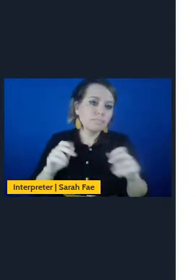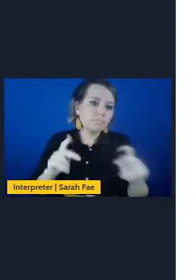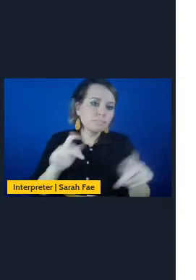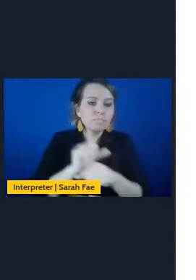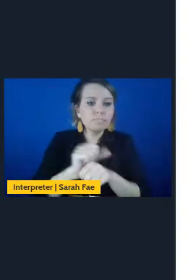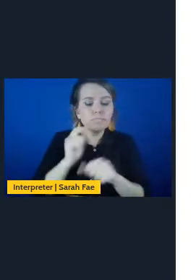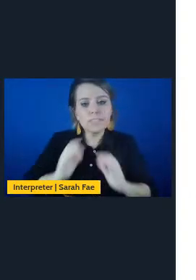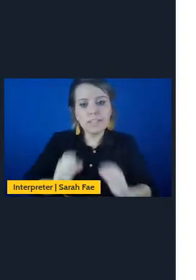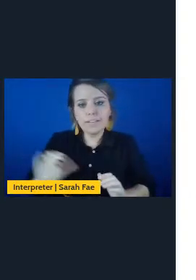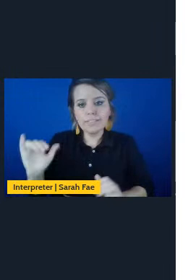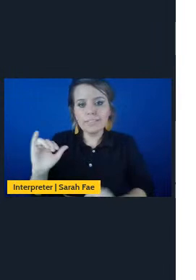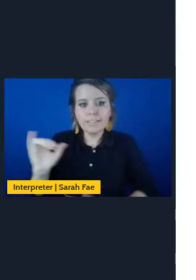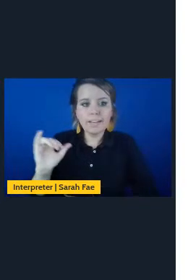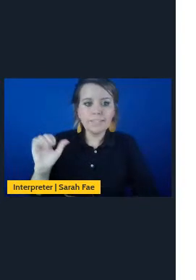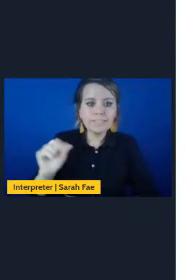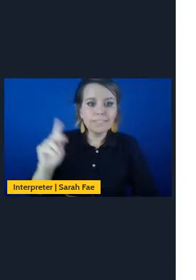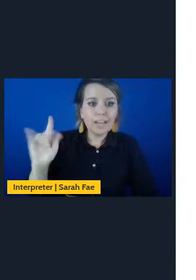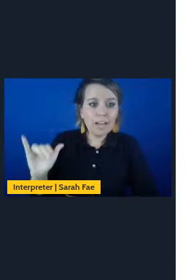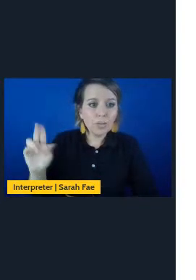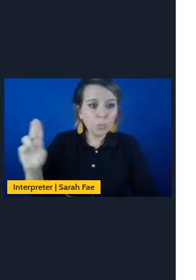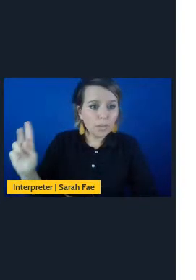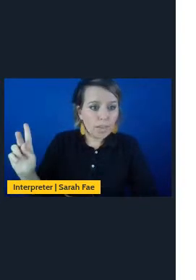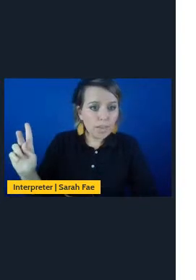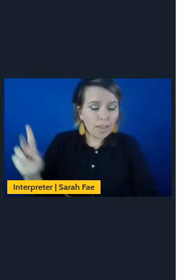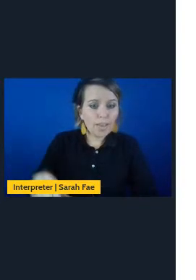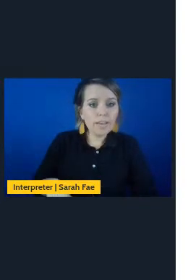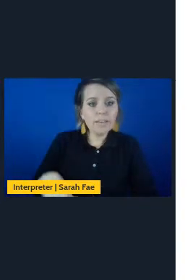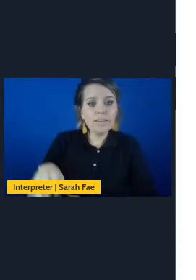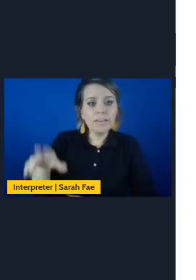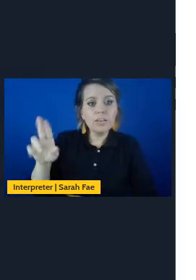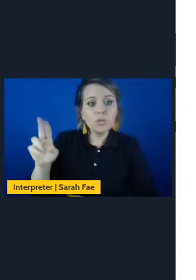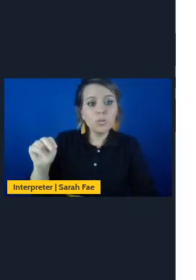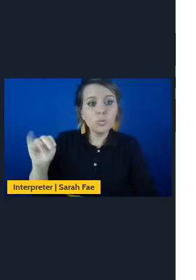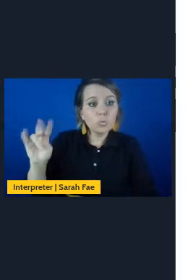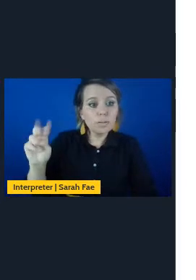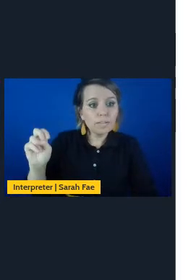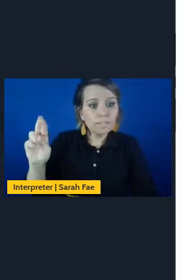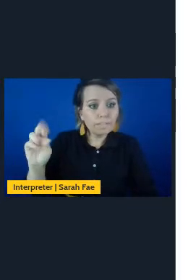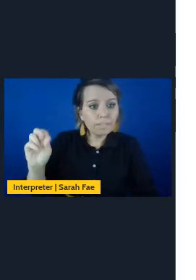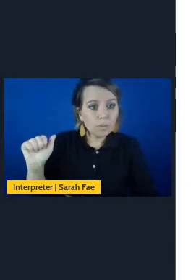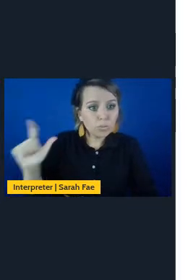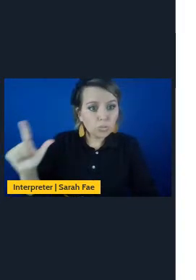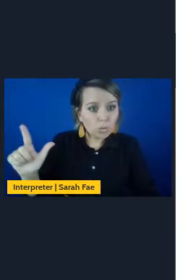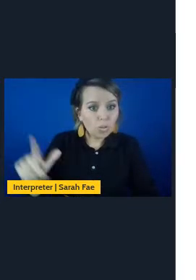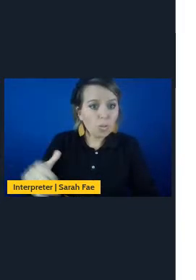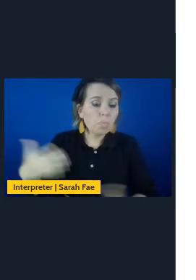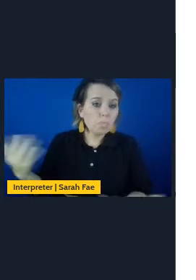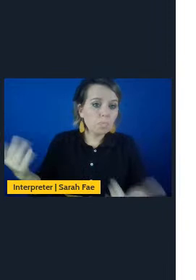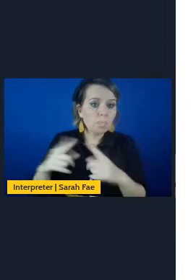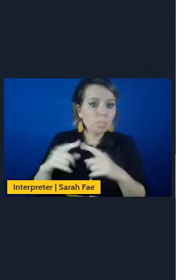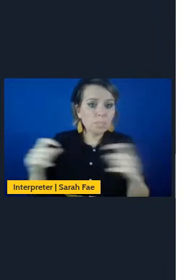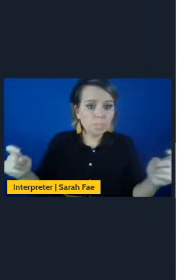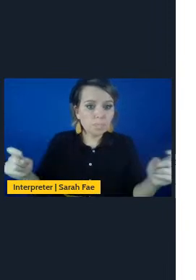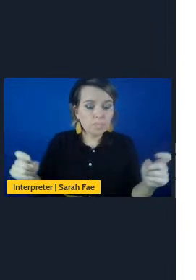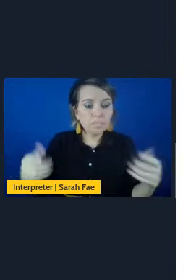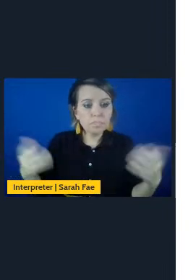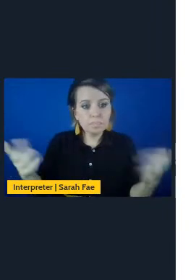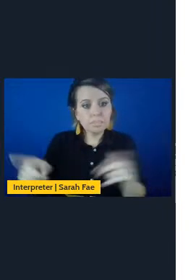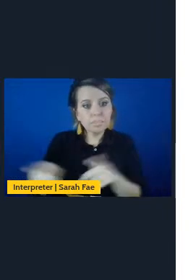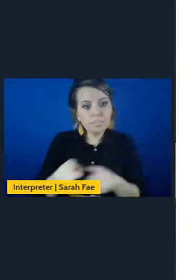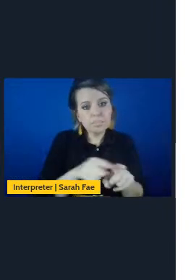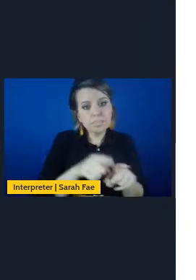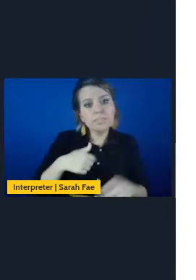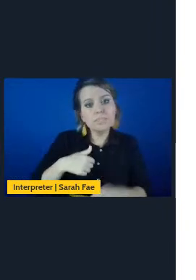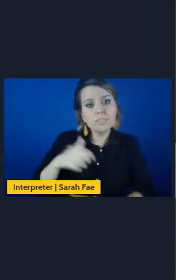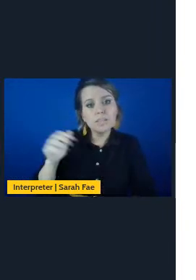like Sky UK, NBC Universal, or Liberty Latin America. Apart from that, I'm AWS community